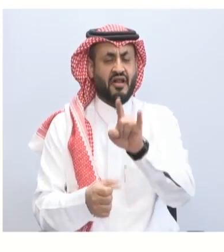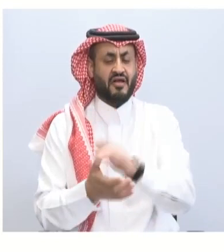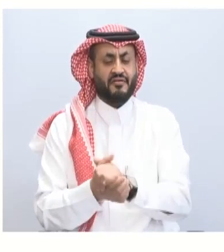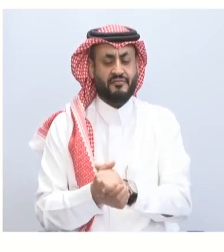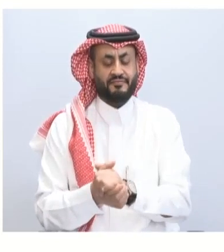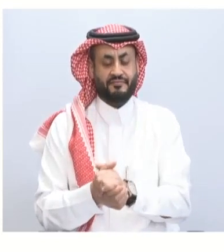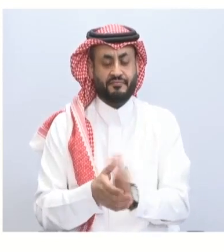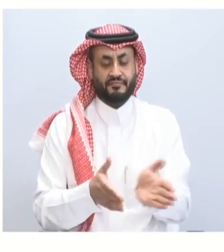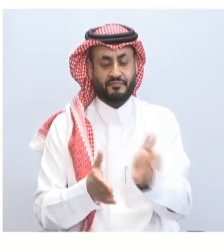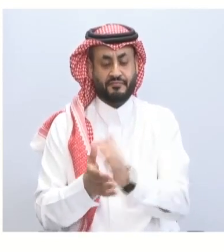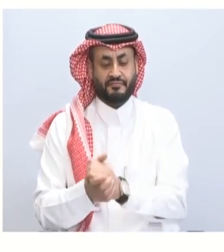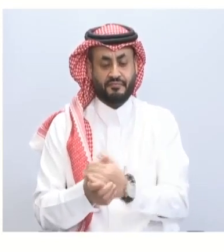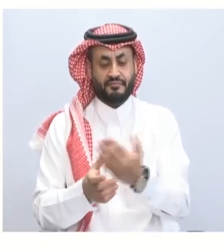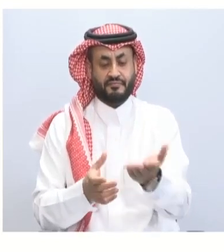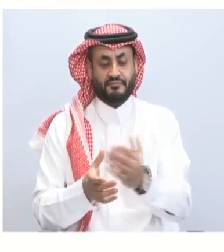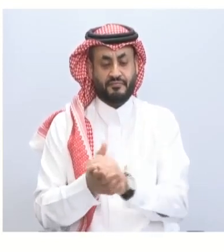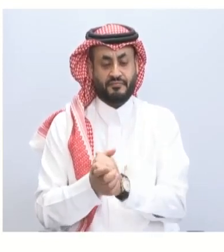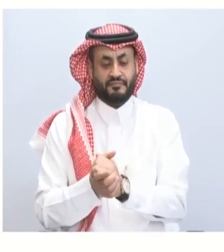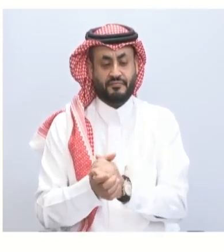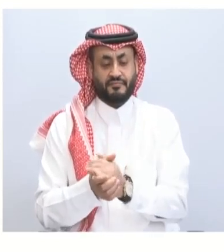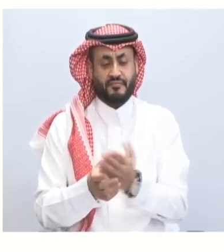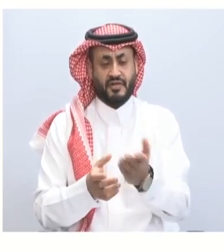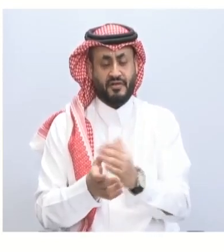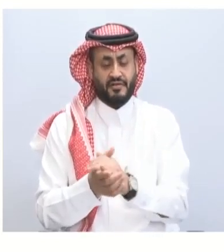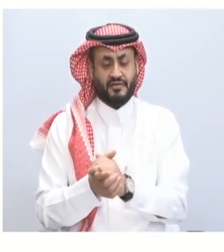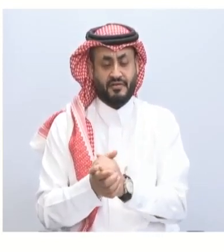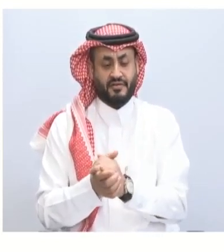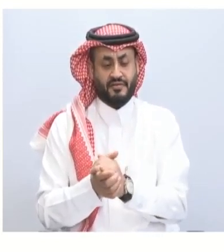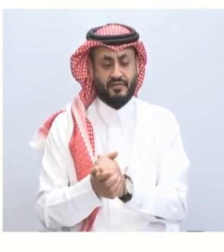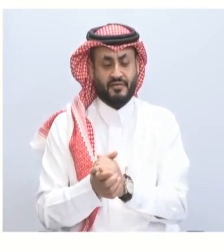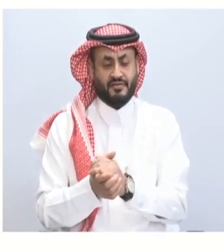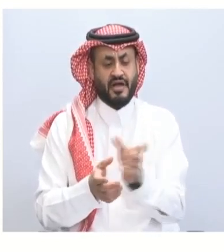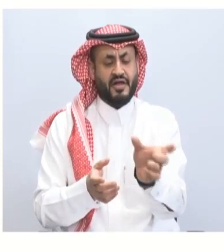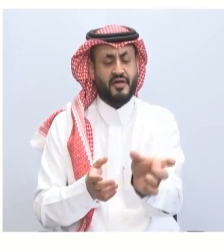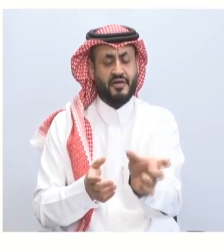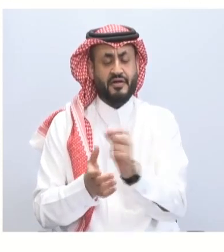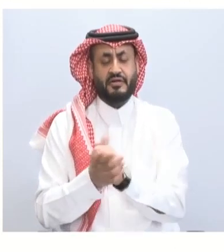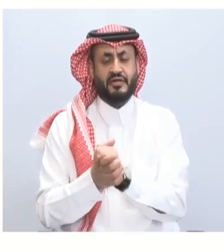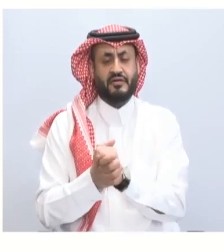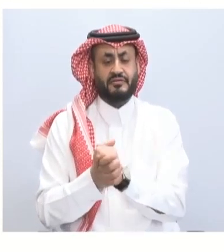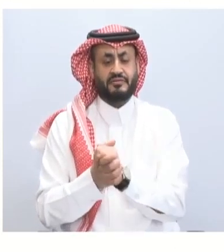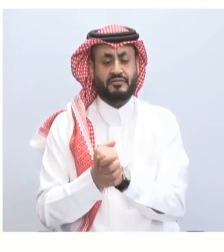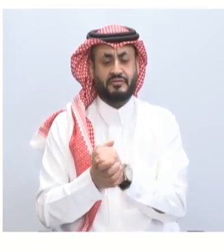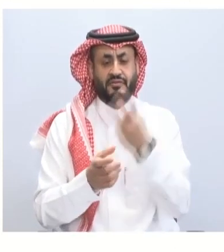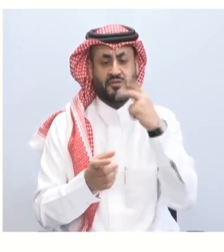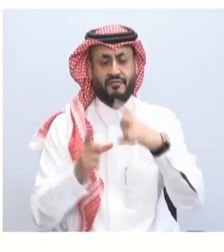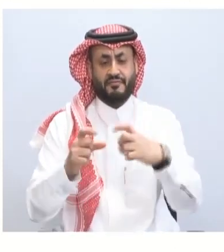And also we have the word inadequacies, or it comes from the word inadequate. Let's just see the